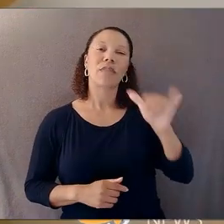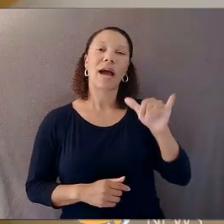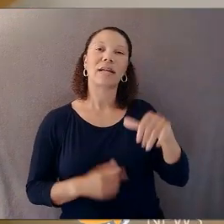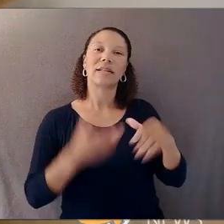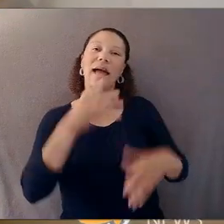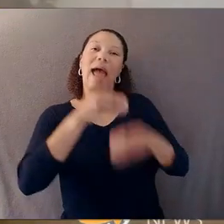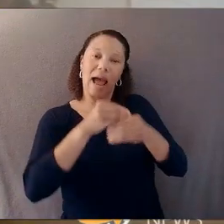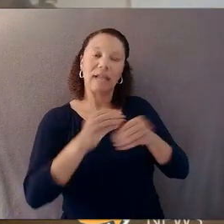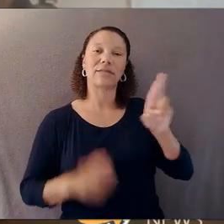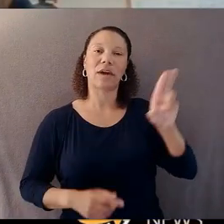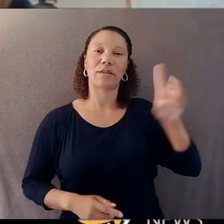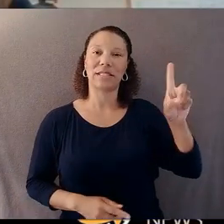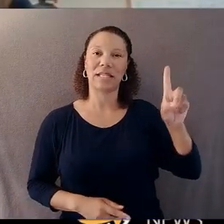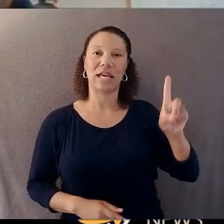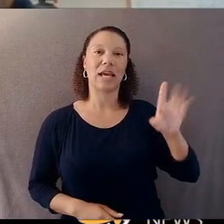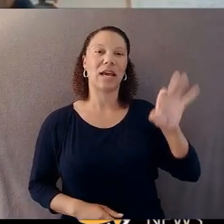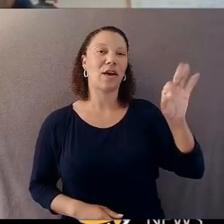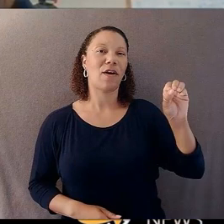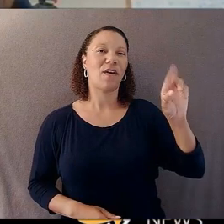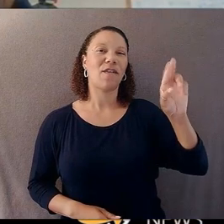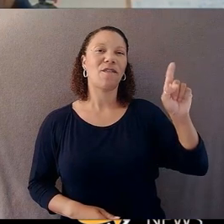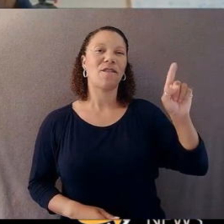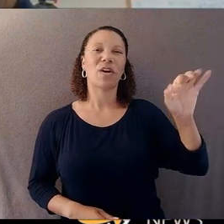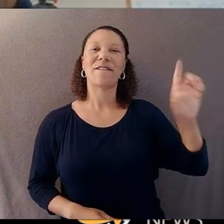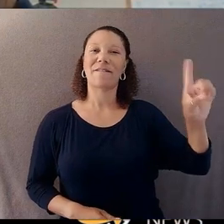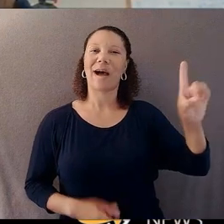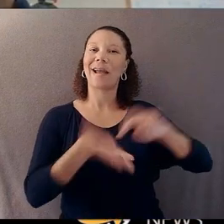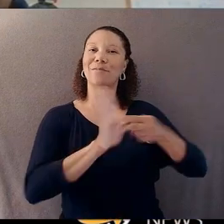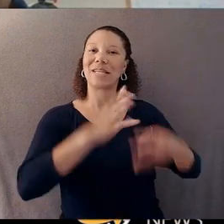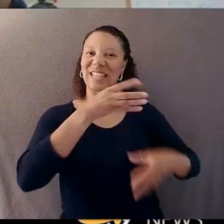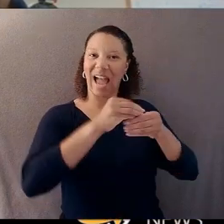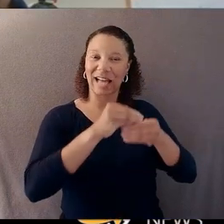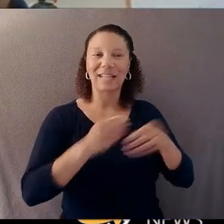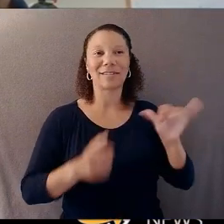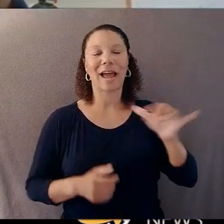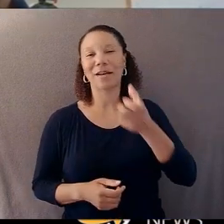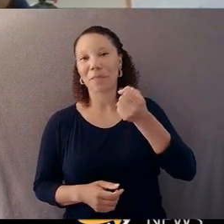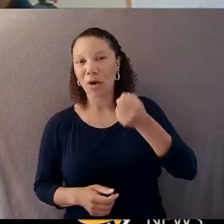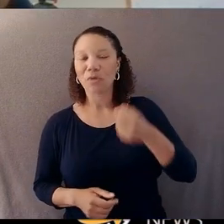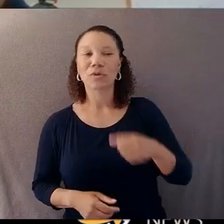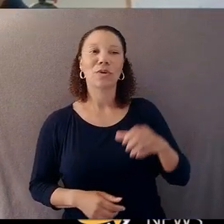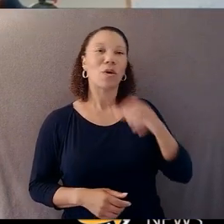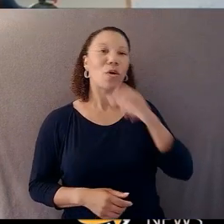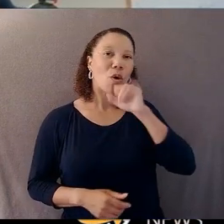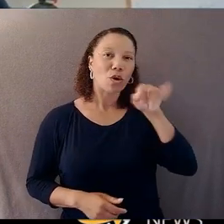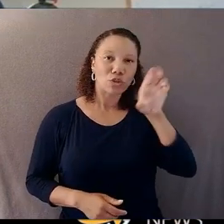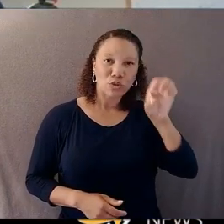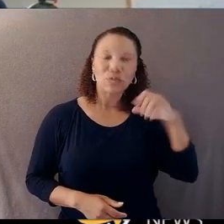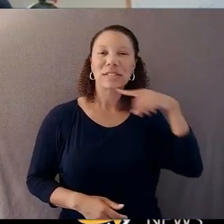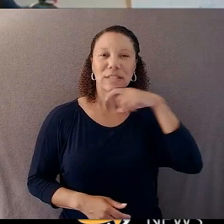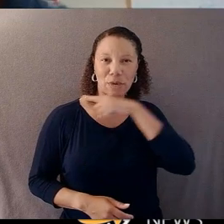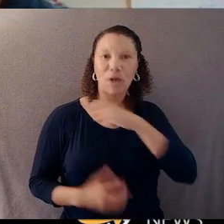juice, even some cereals will say right on the label, vitamin D added, and that will help as well. You just